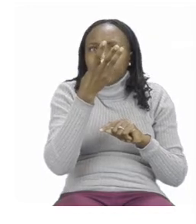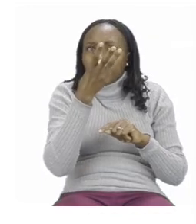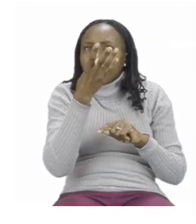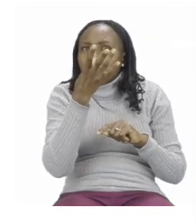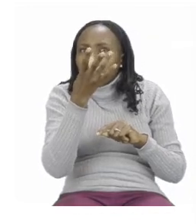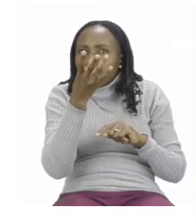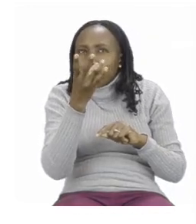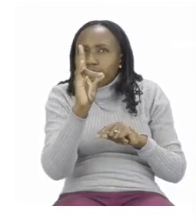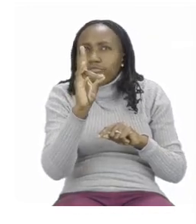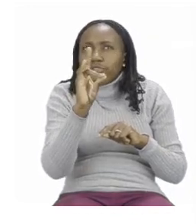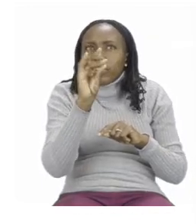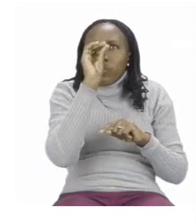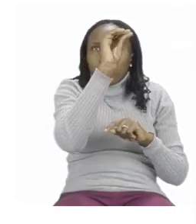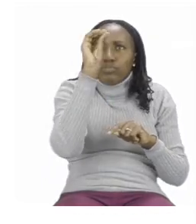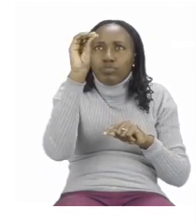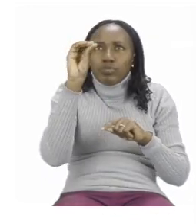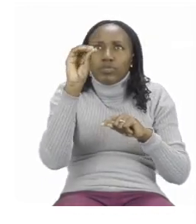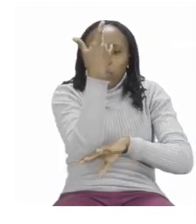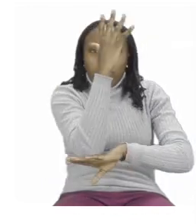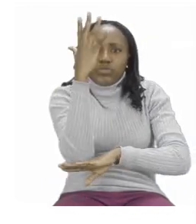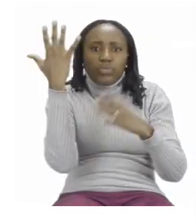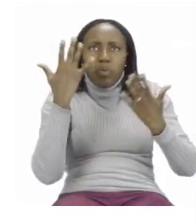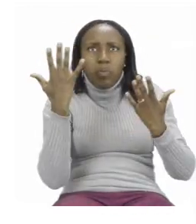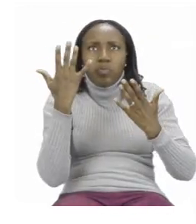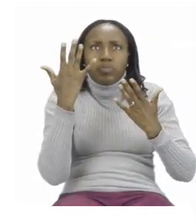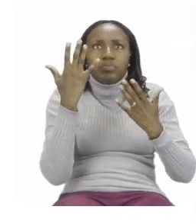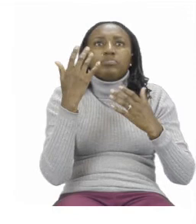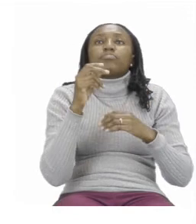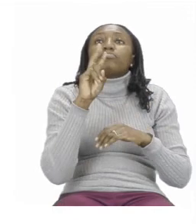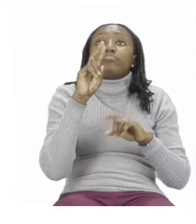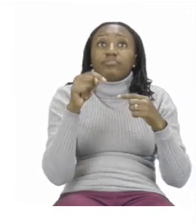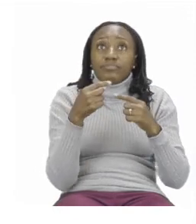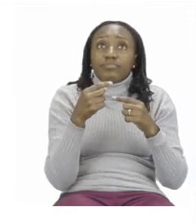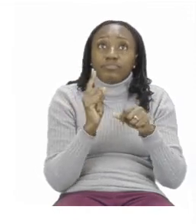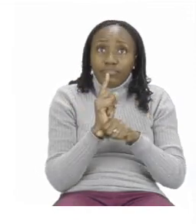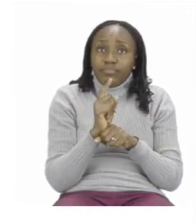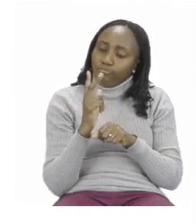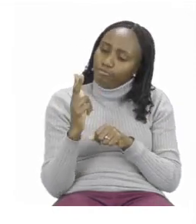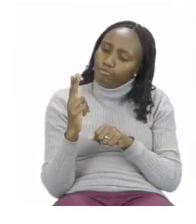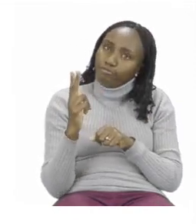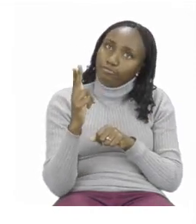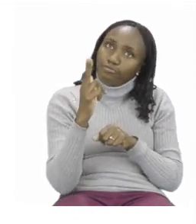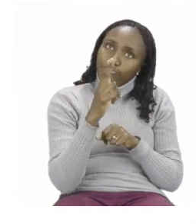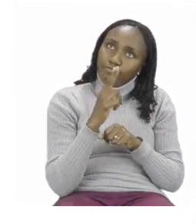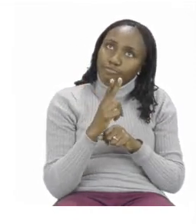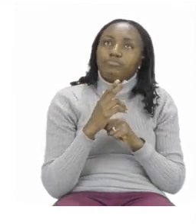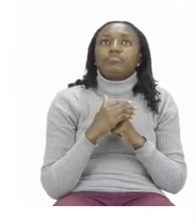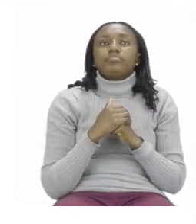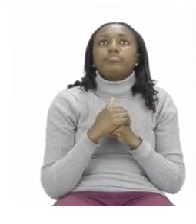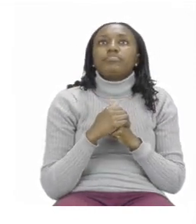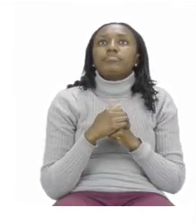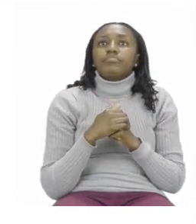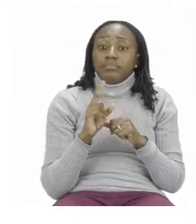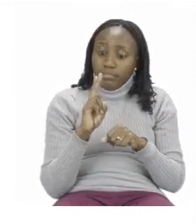position. So, we need to do two things. First of all, to cut out our apples. And then the